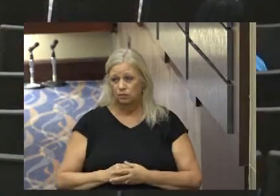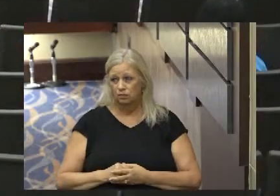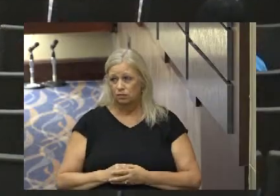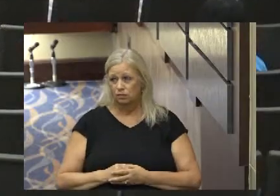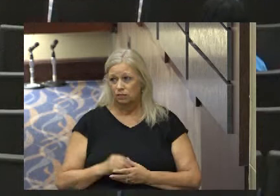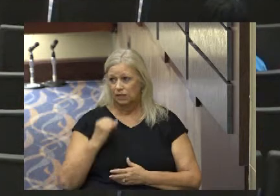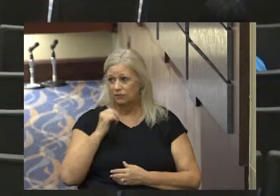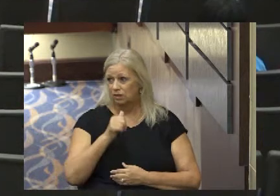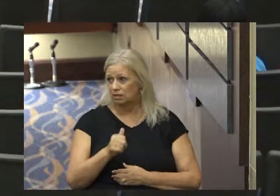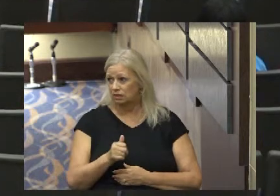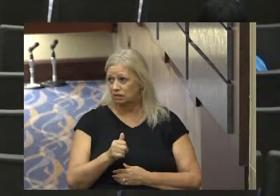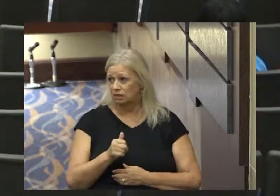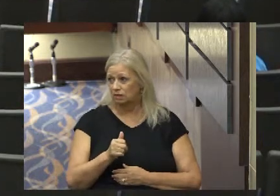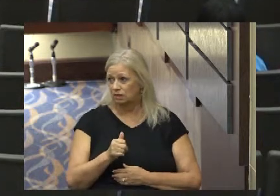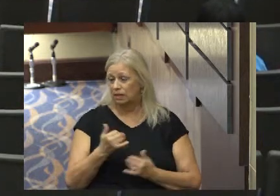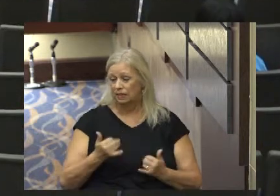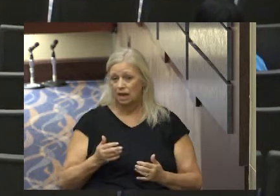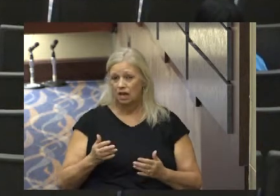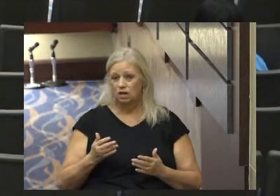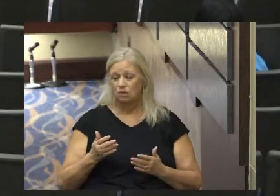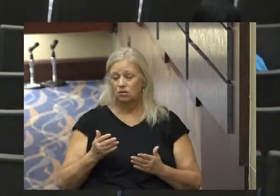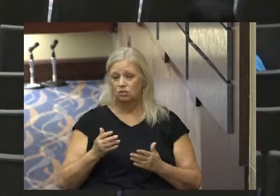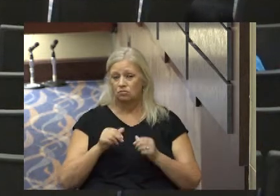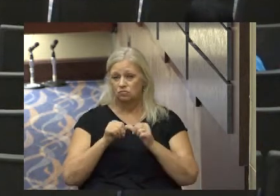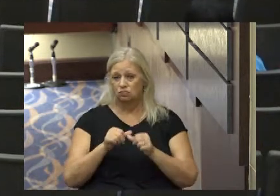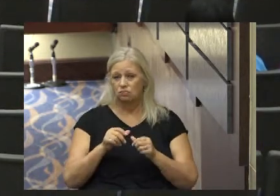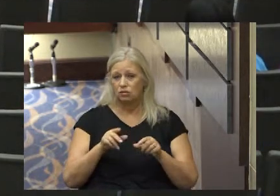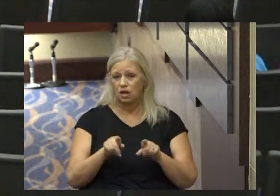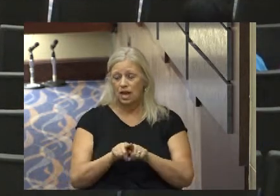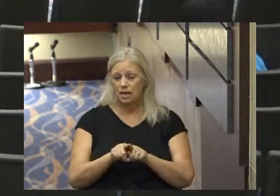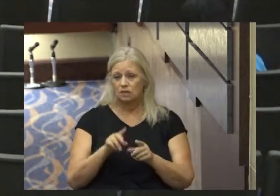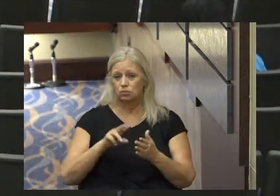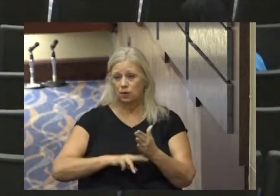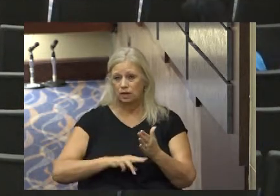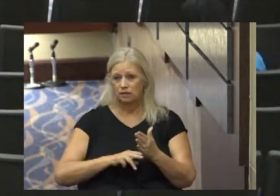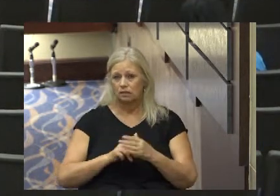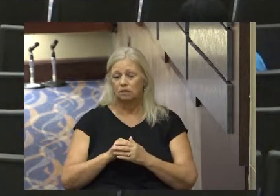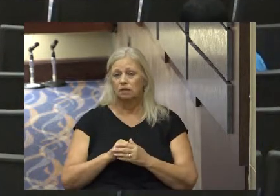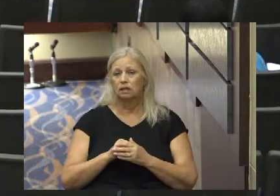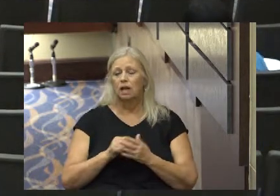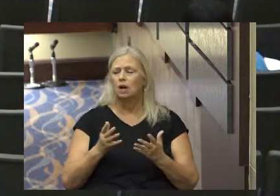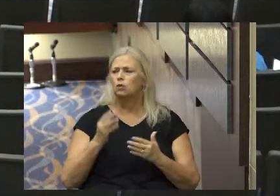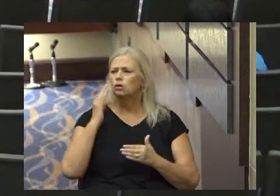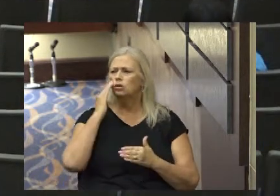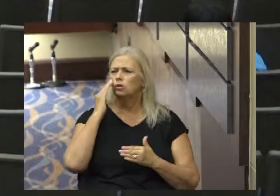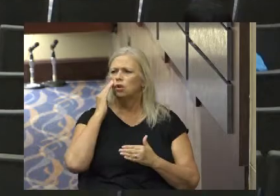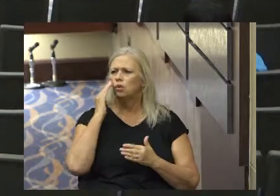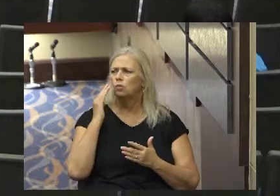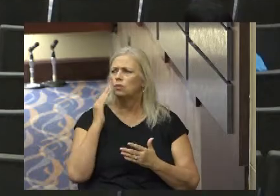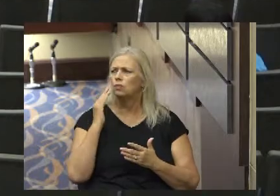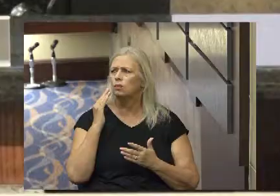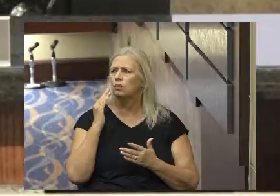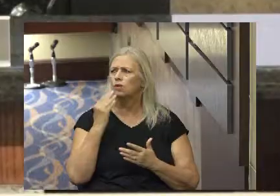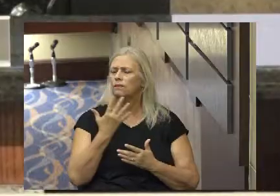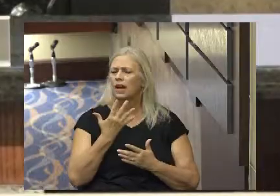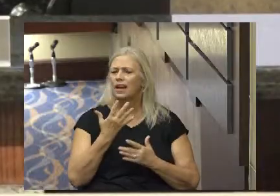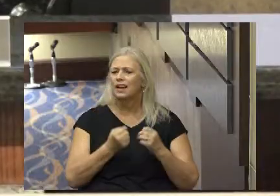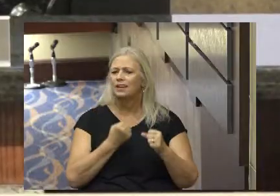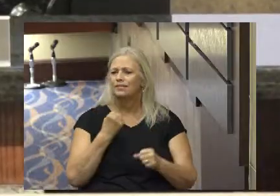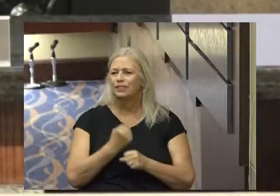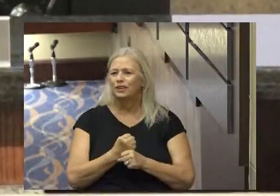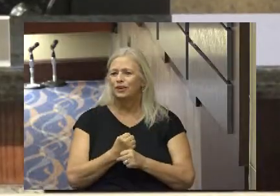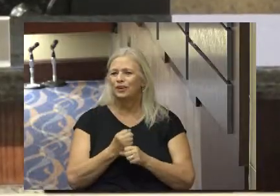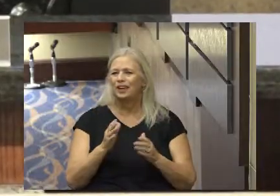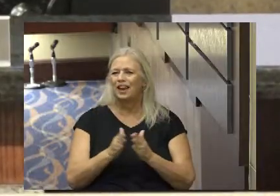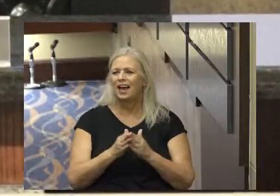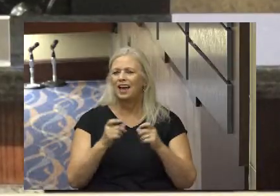If not, that will stand as read. But before we move on, I just wanted to note that it is the 5-year anniversary